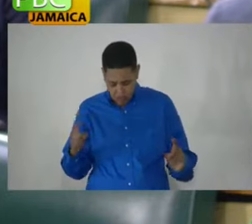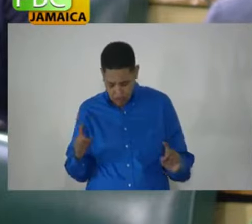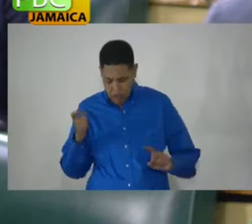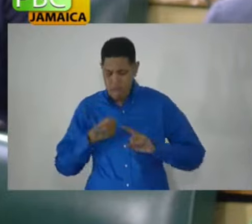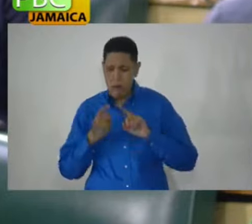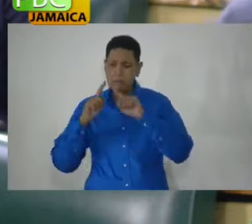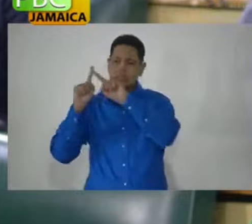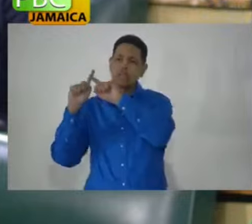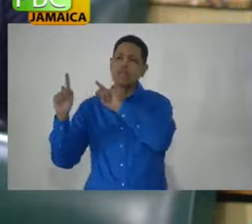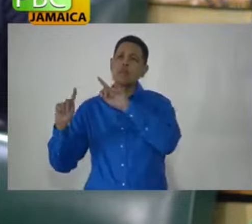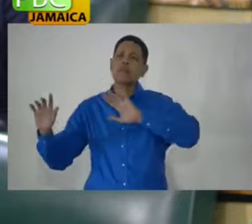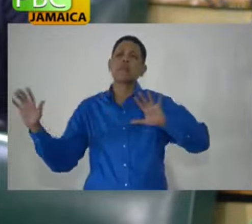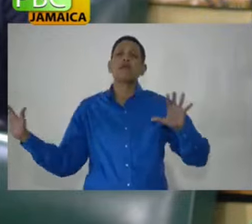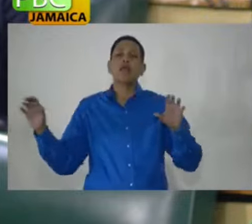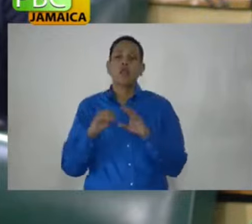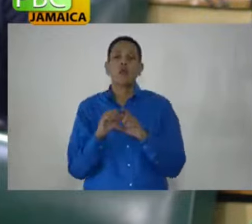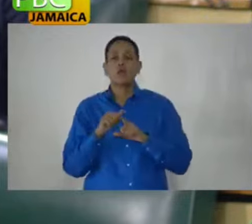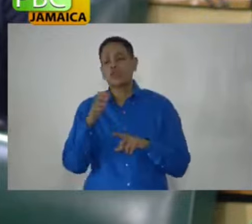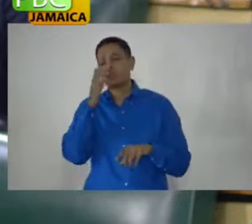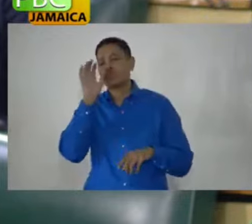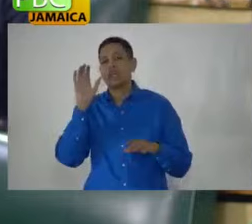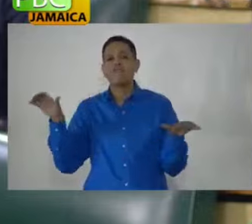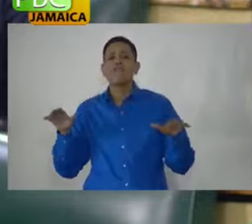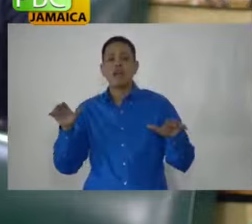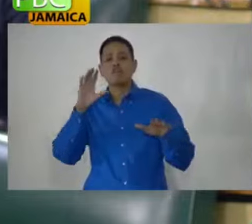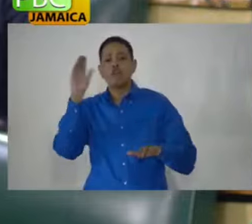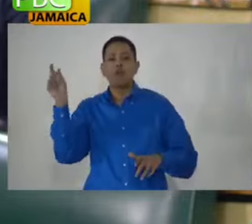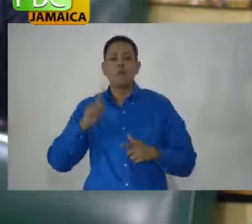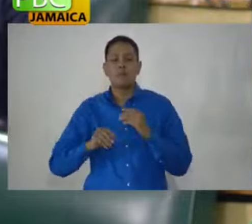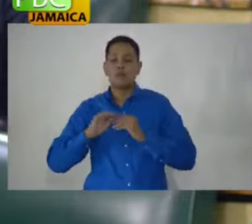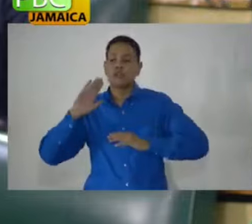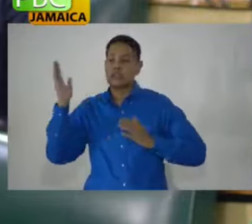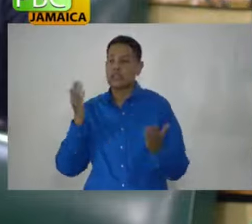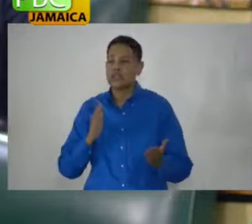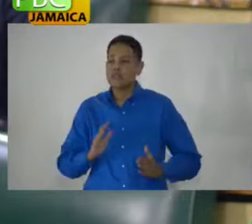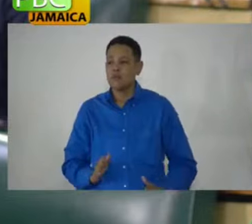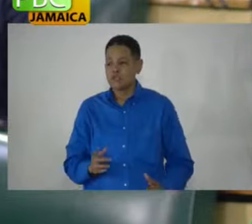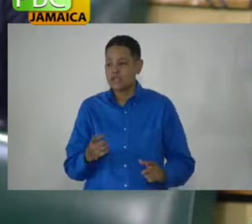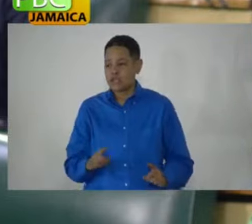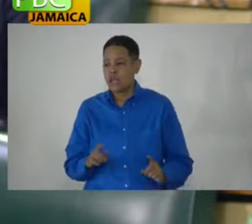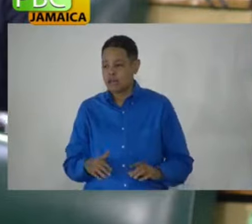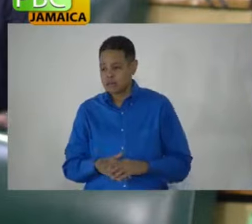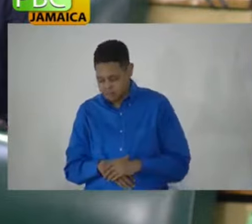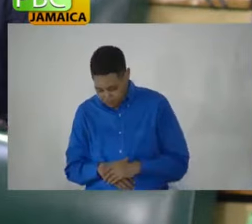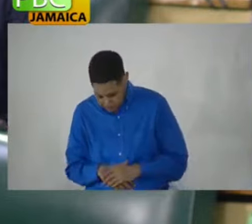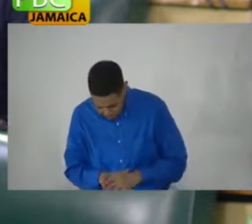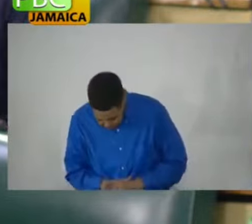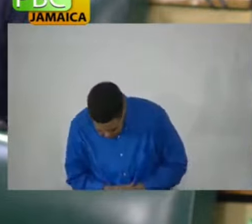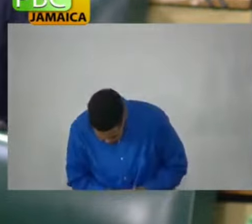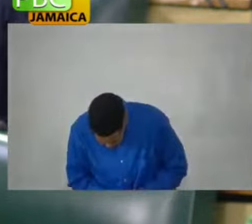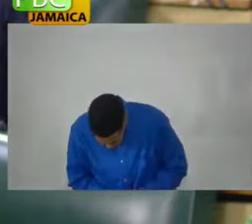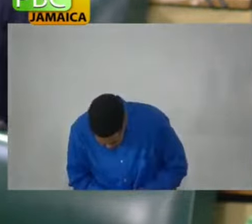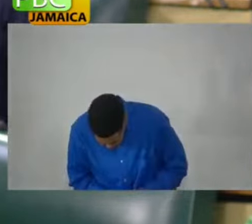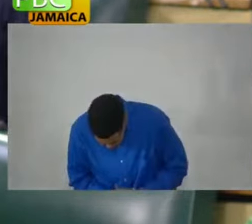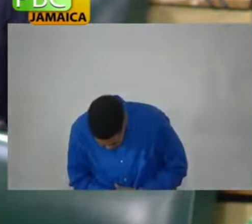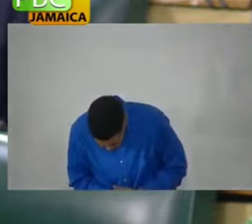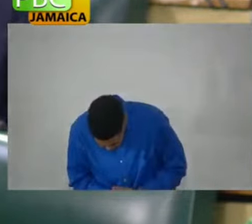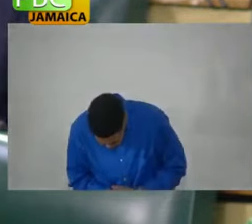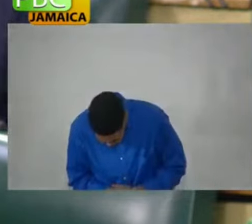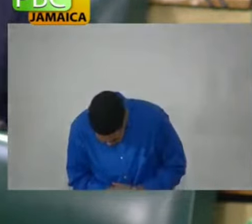a number of stakeholders, including the beverage manufacturers and importers. Madam Speaker, we are a listening